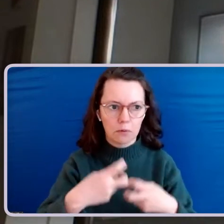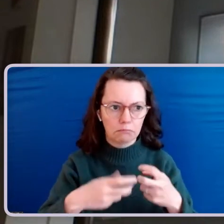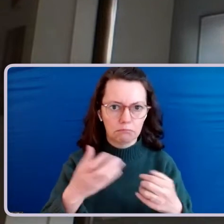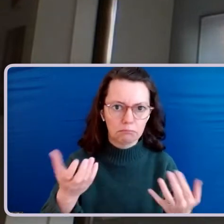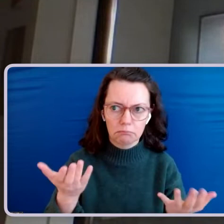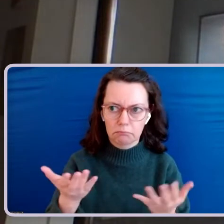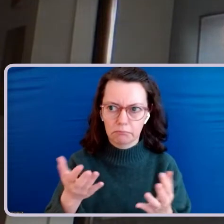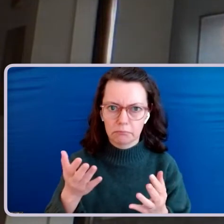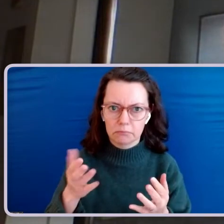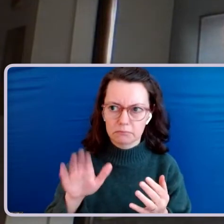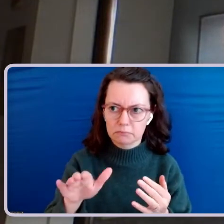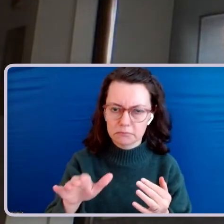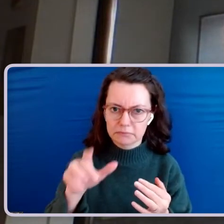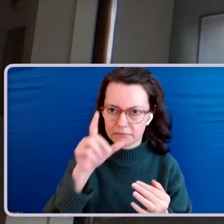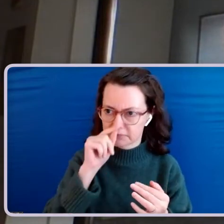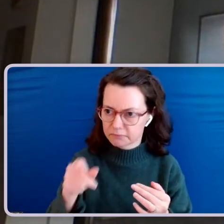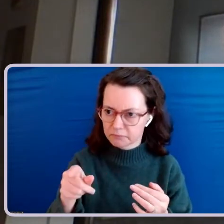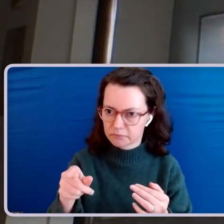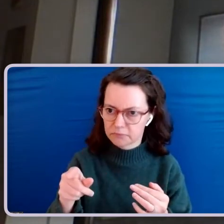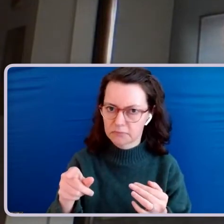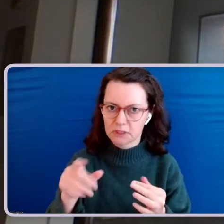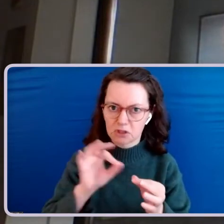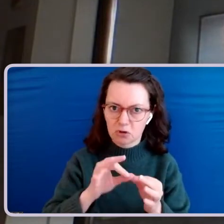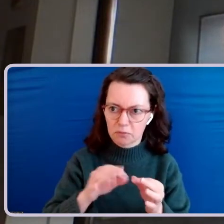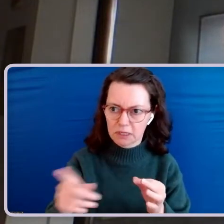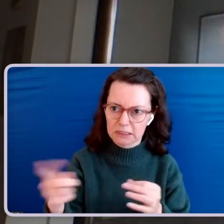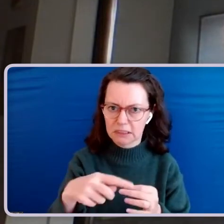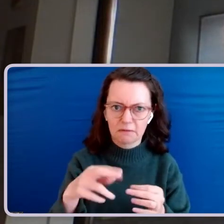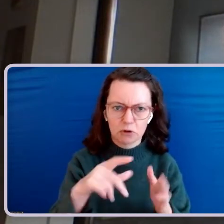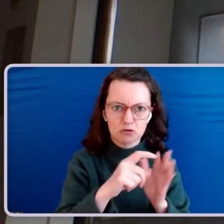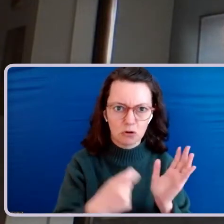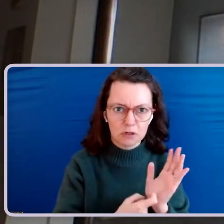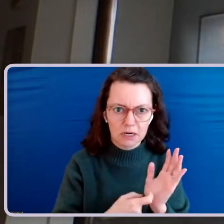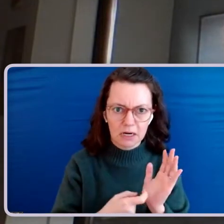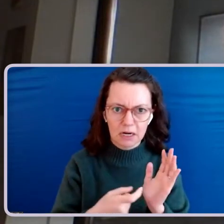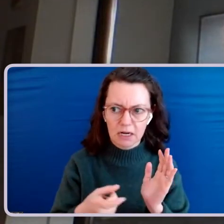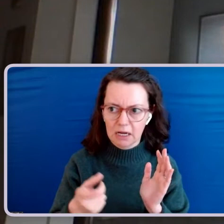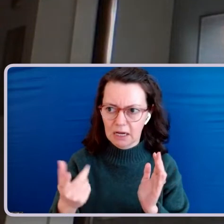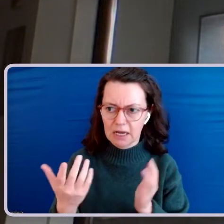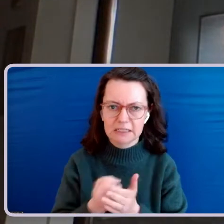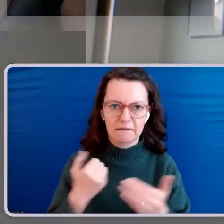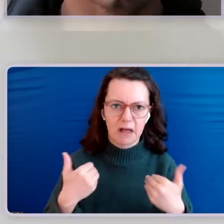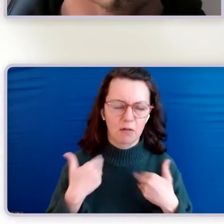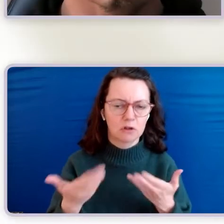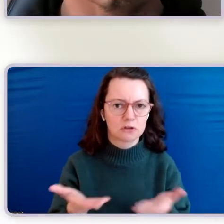who can interpret and support people to have safe health services.